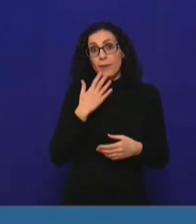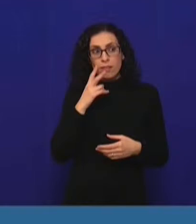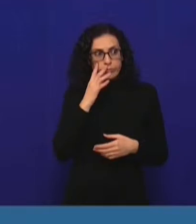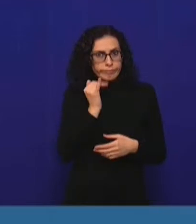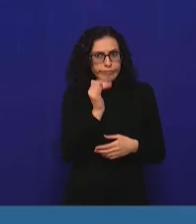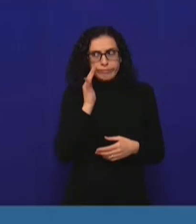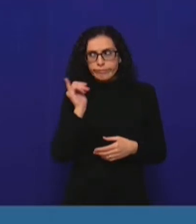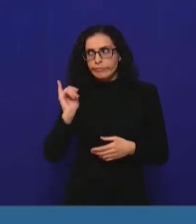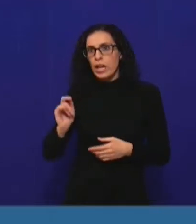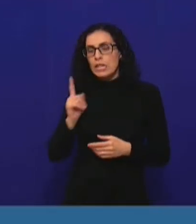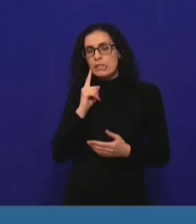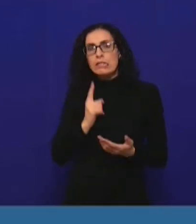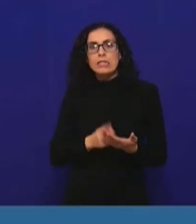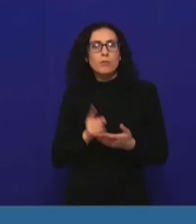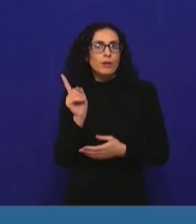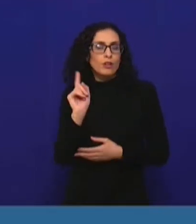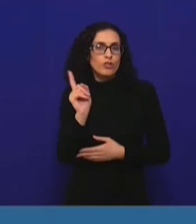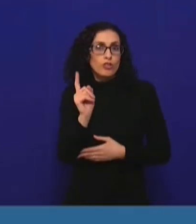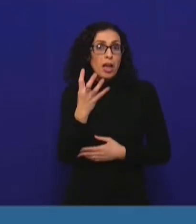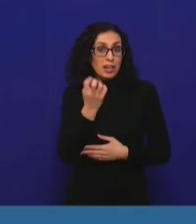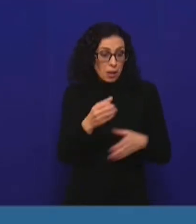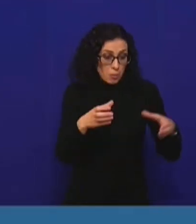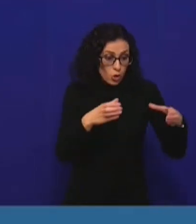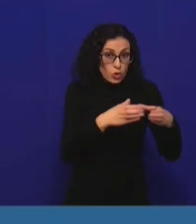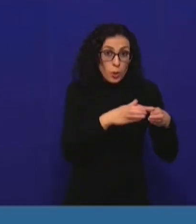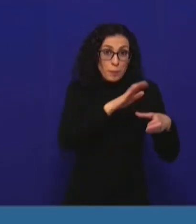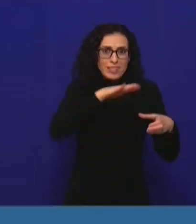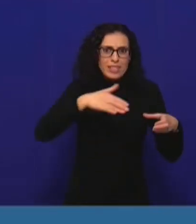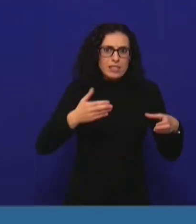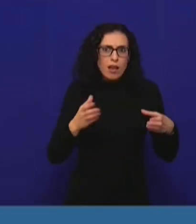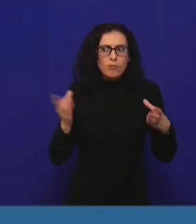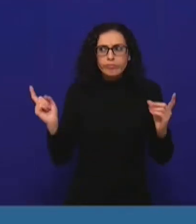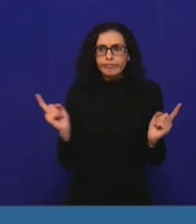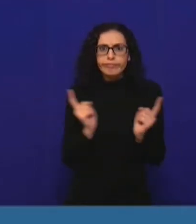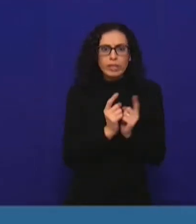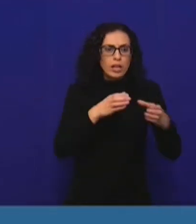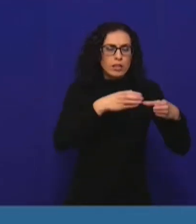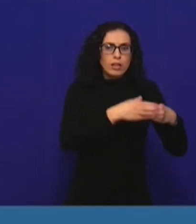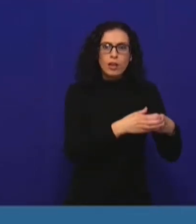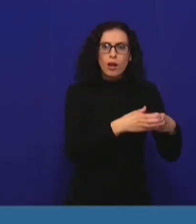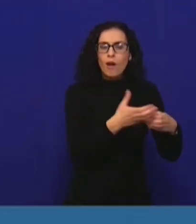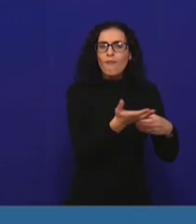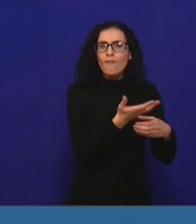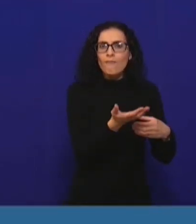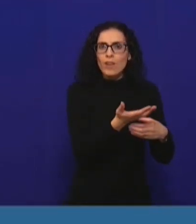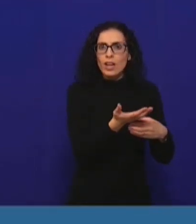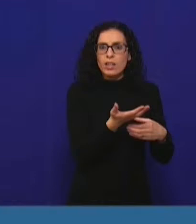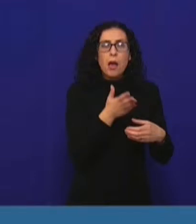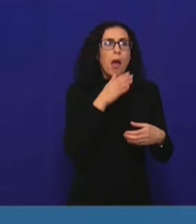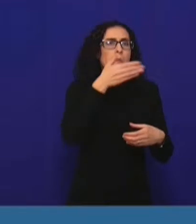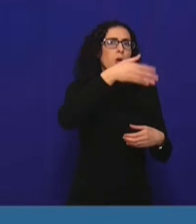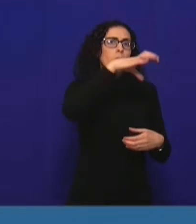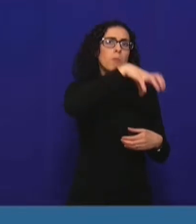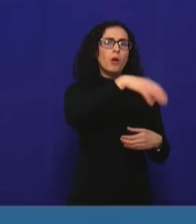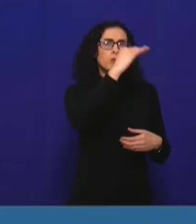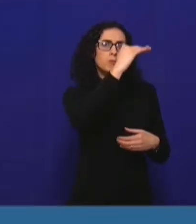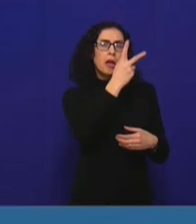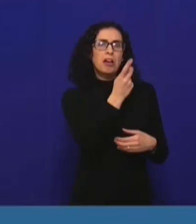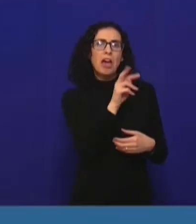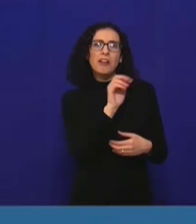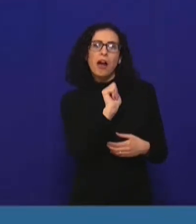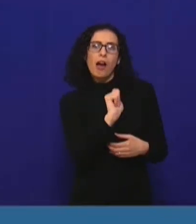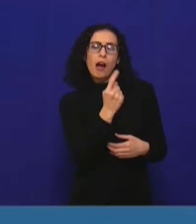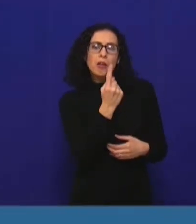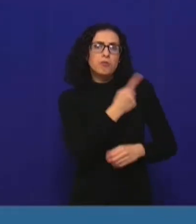investigaw il-clusters tagħna rajna li kien hemm gruppi ta' nies li kienu qegħdin jiltaqgħu f'postijiet li huma jikru. U allura ħassejna l-bżonn